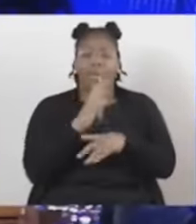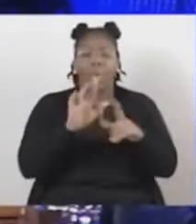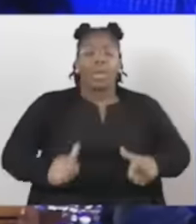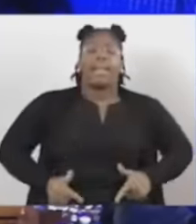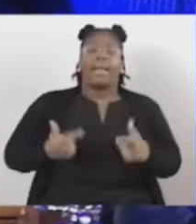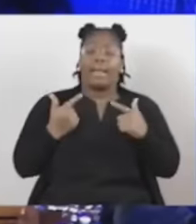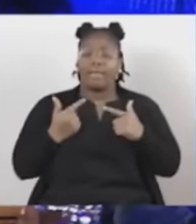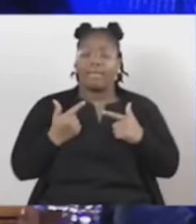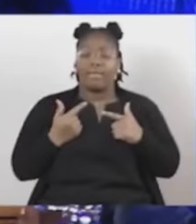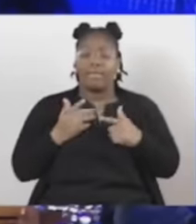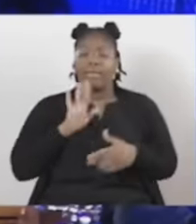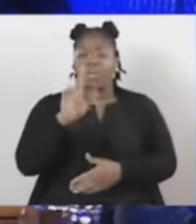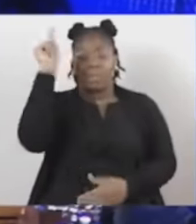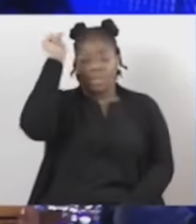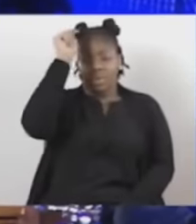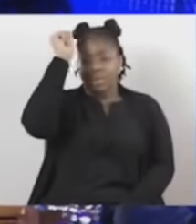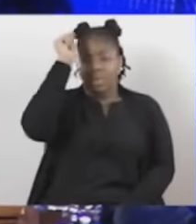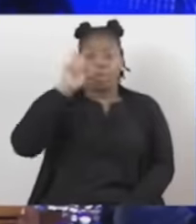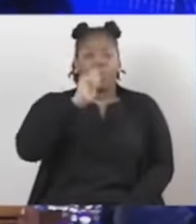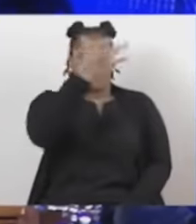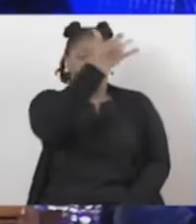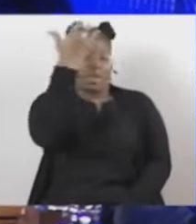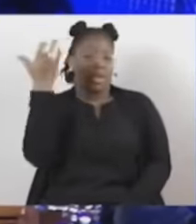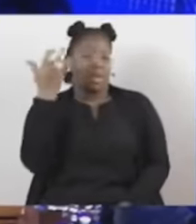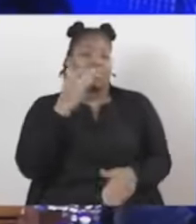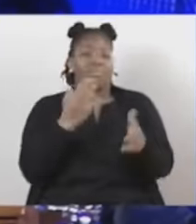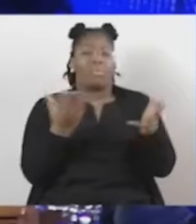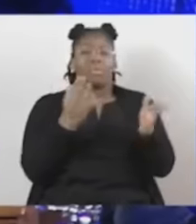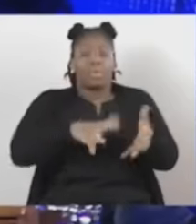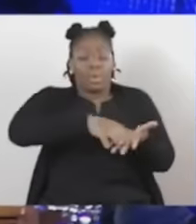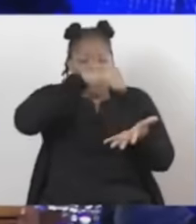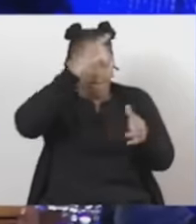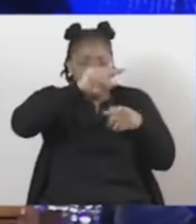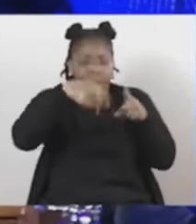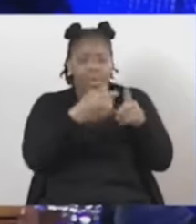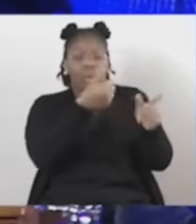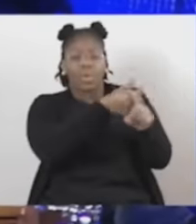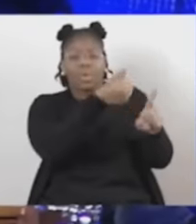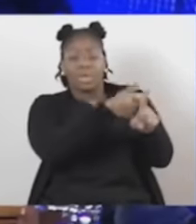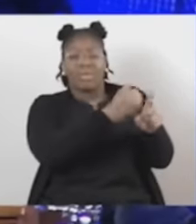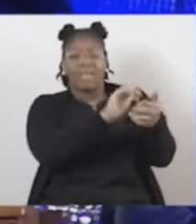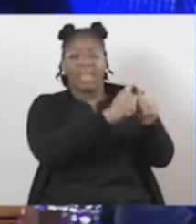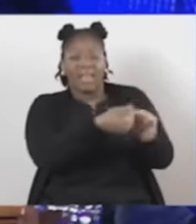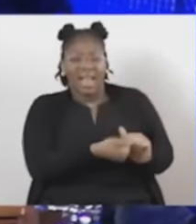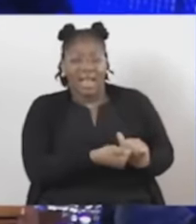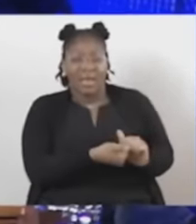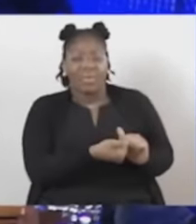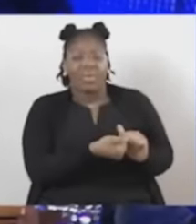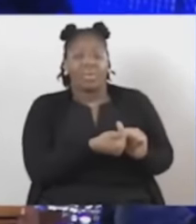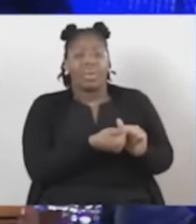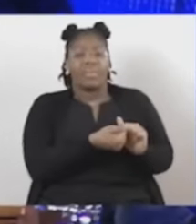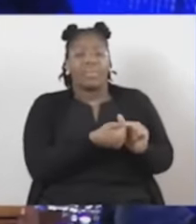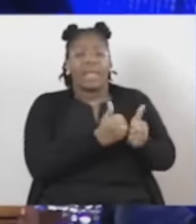you survived. Don't forget what you learned about yourself and what you learned about the Father and how that shapes how you'll treat other people